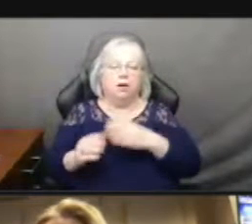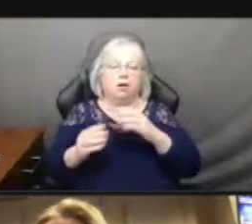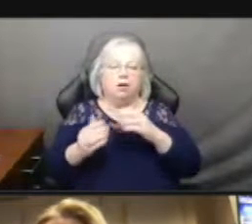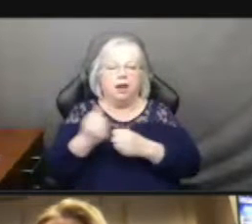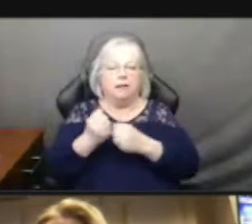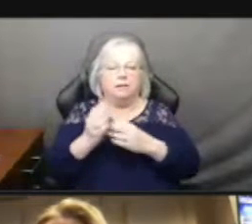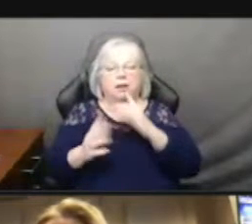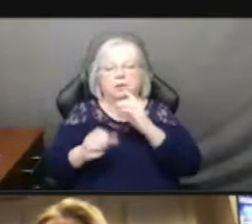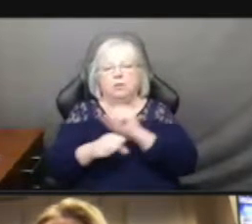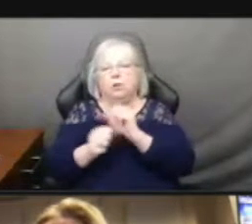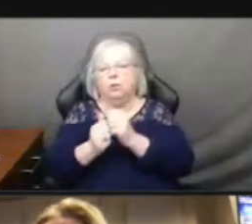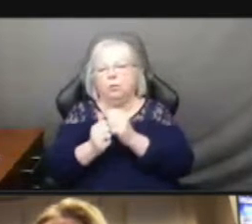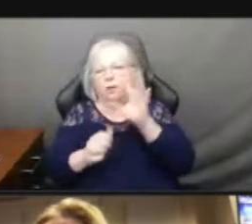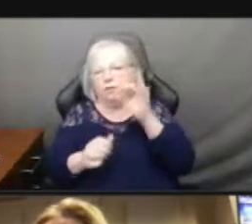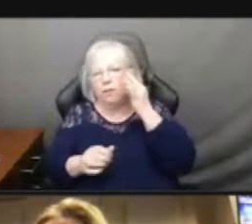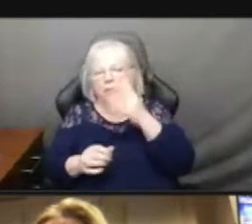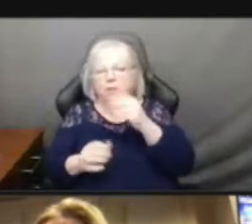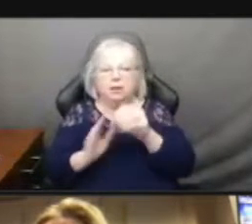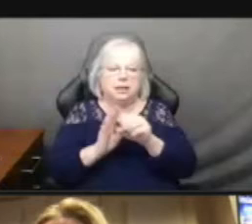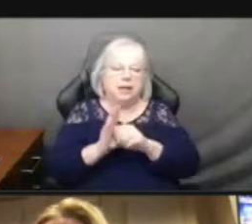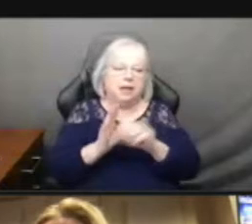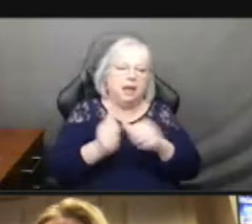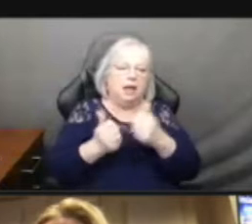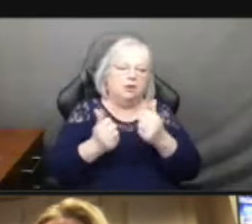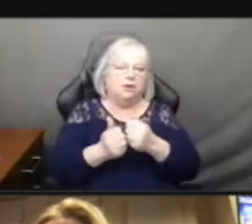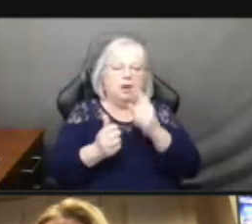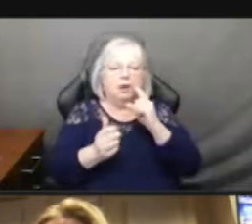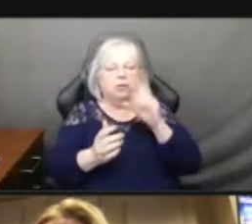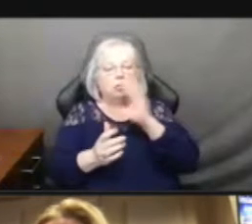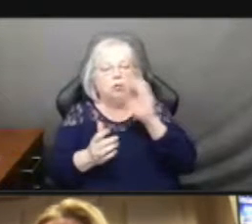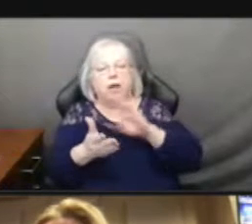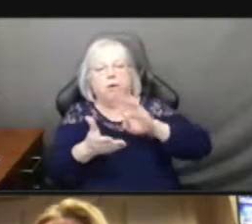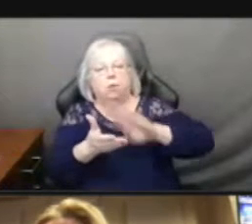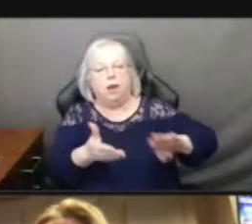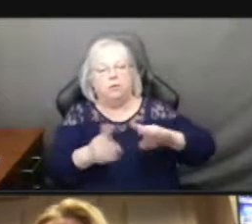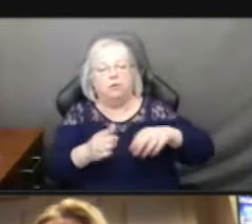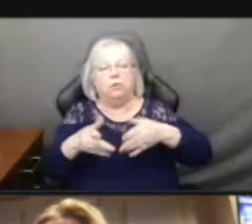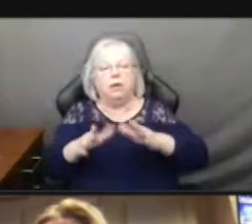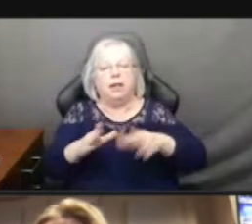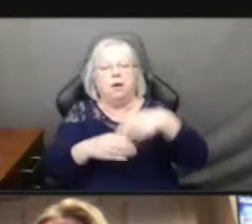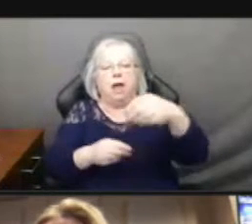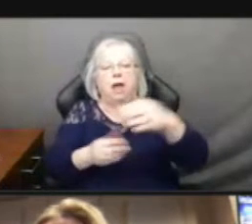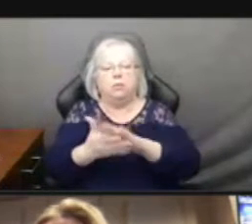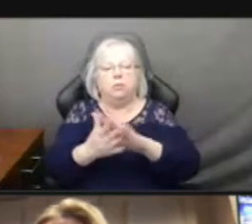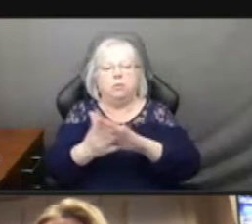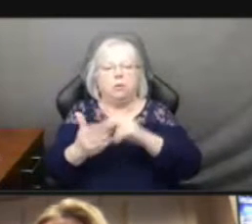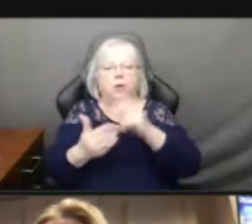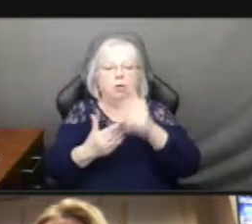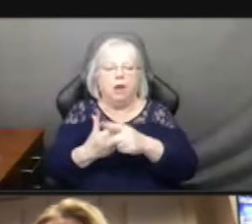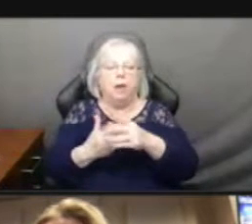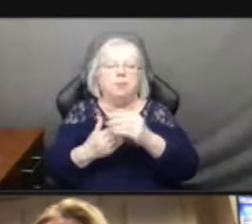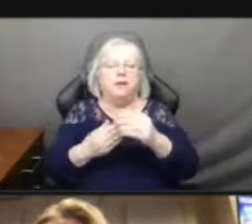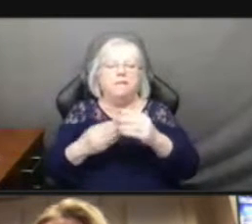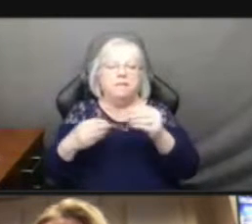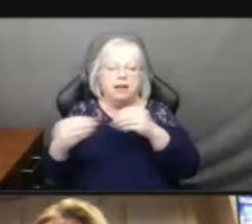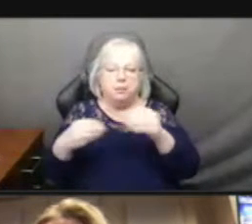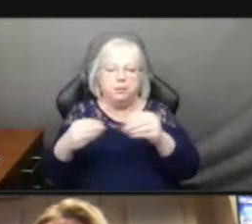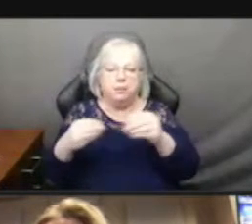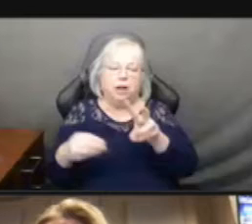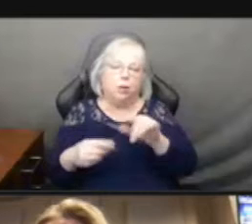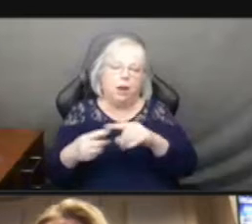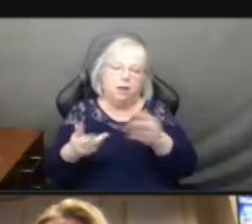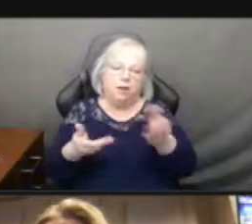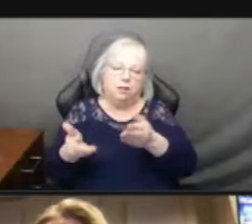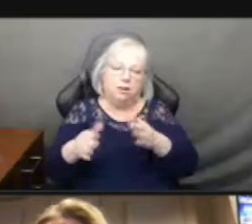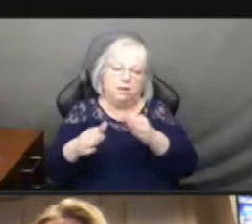and federal agencies to seek waivers that have allowed out-of-school programs and school districts flexibility in how they serve meals to